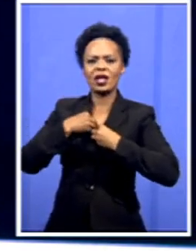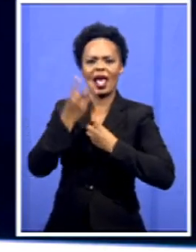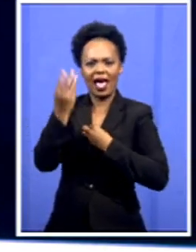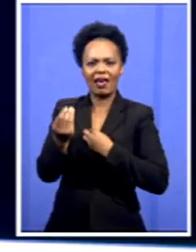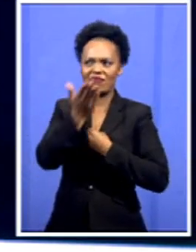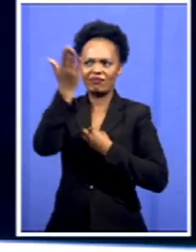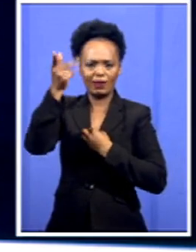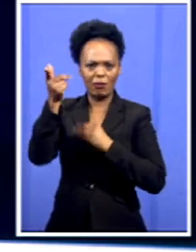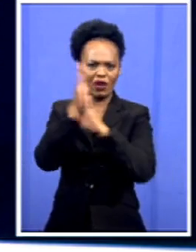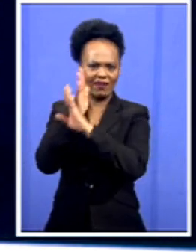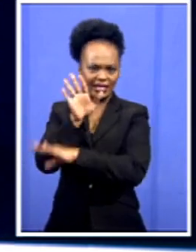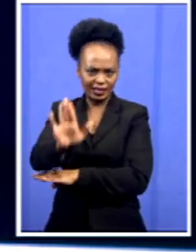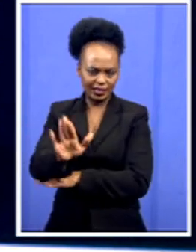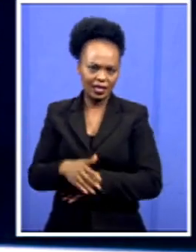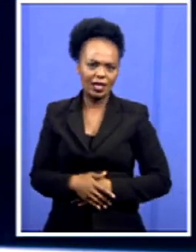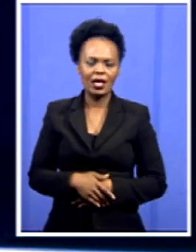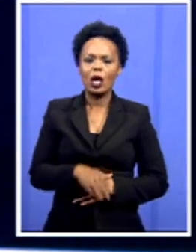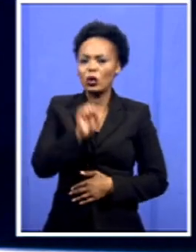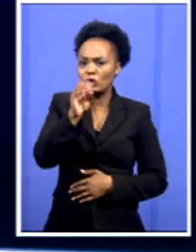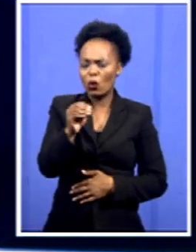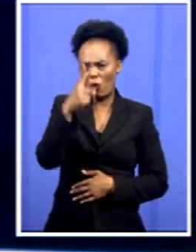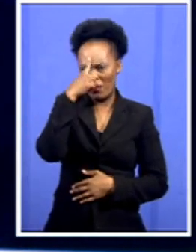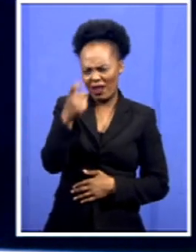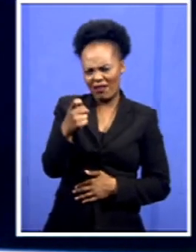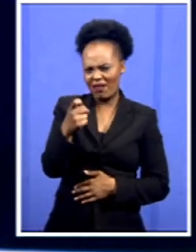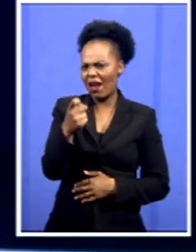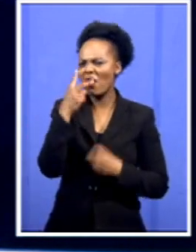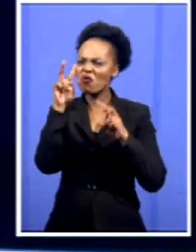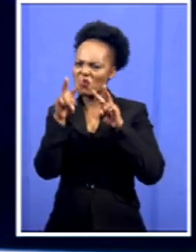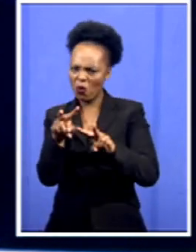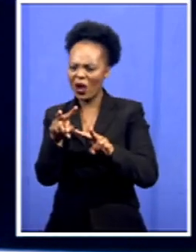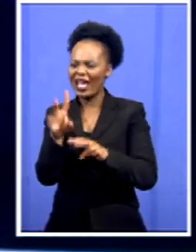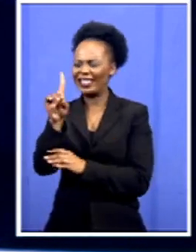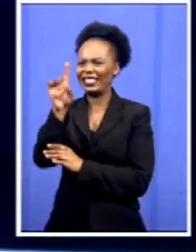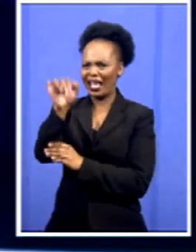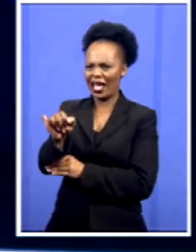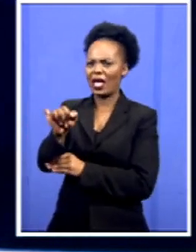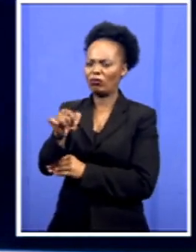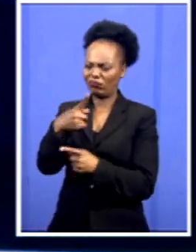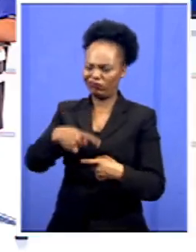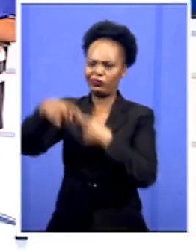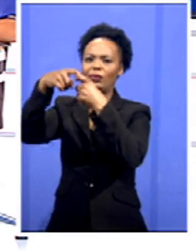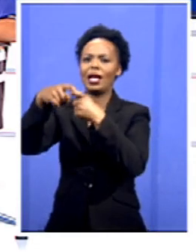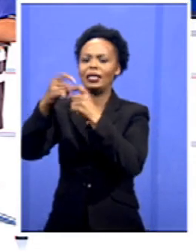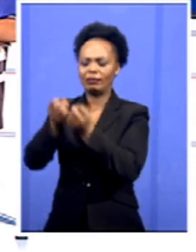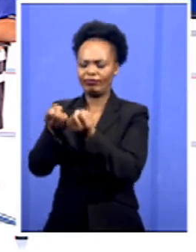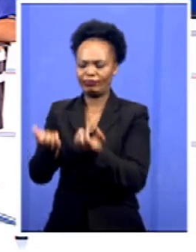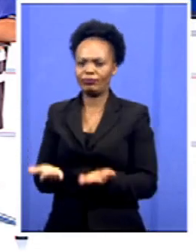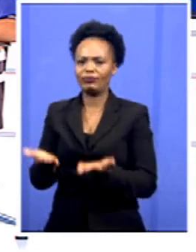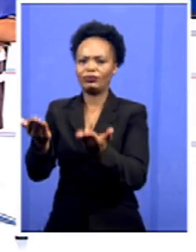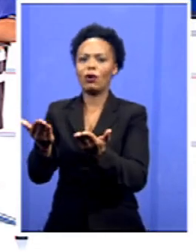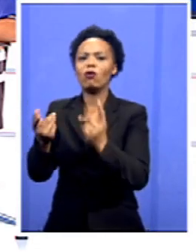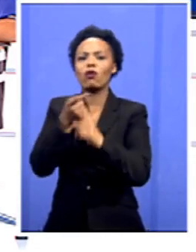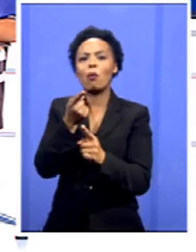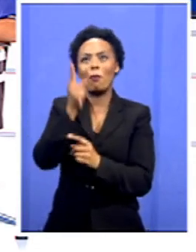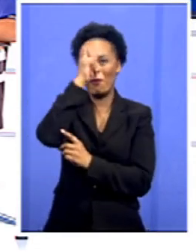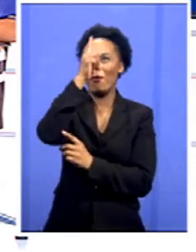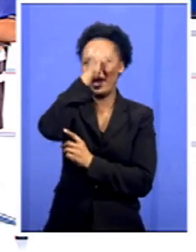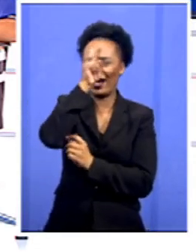believe that we are of the view that the DA is stopping service delivery mostly from